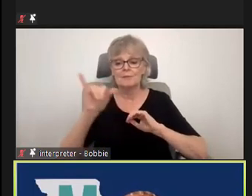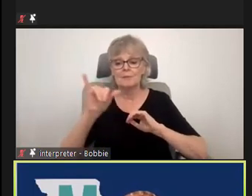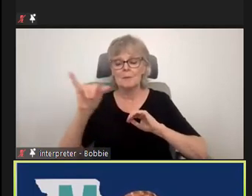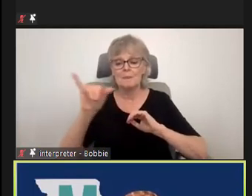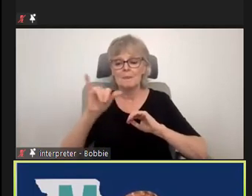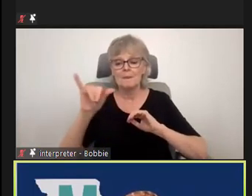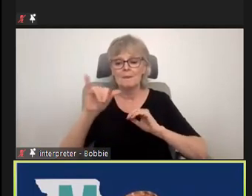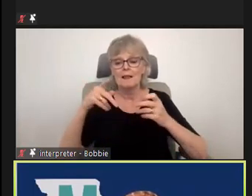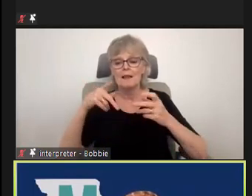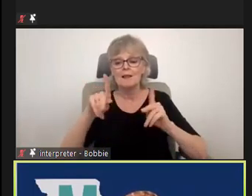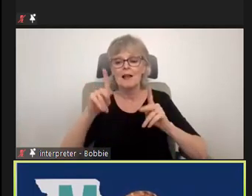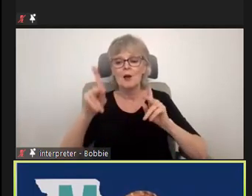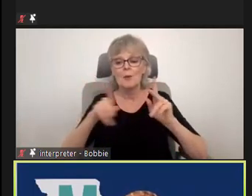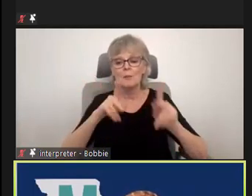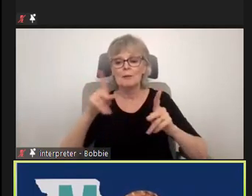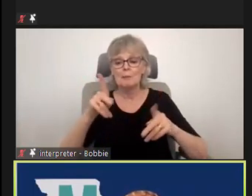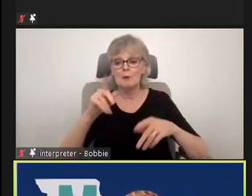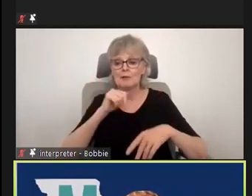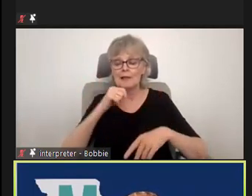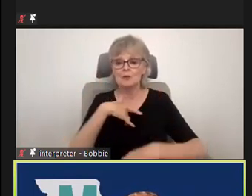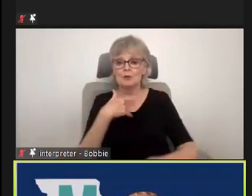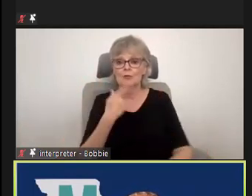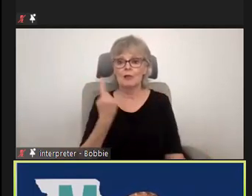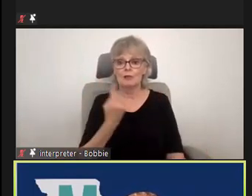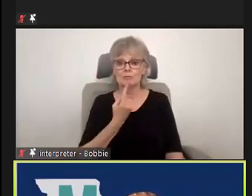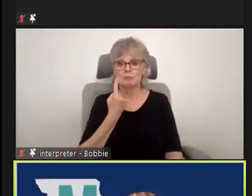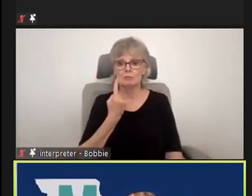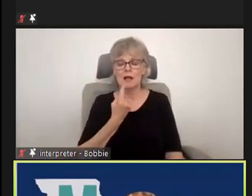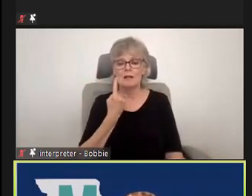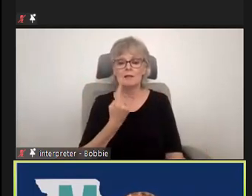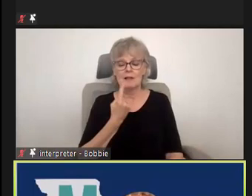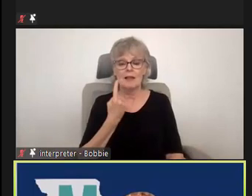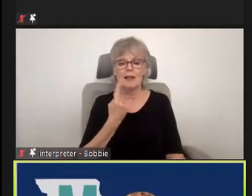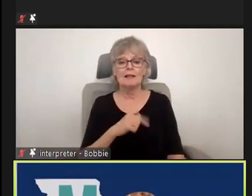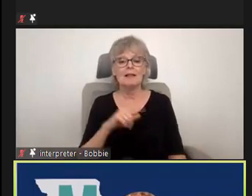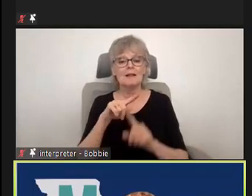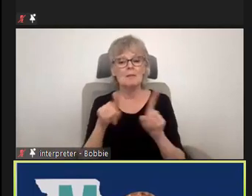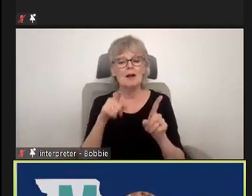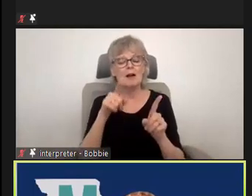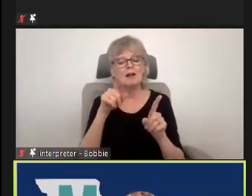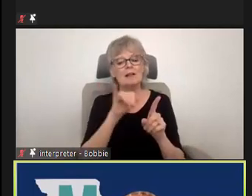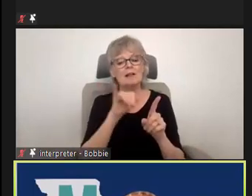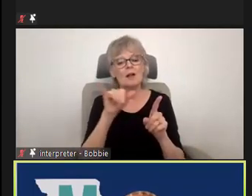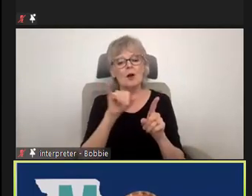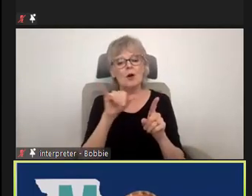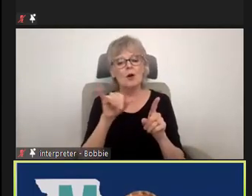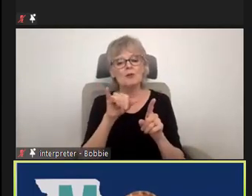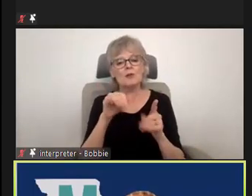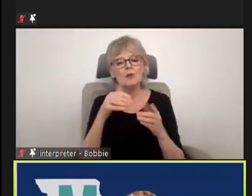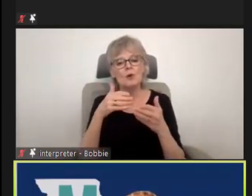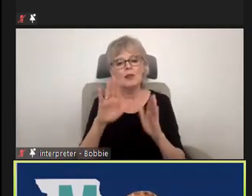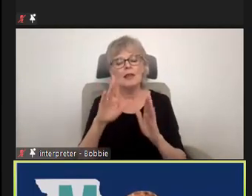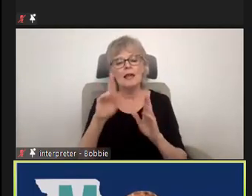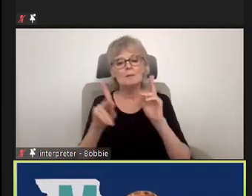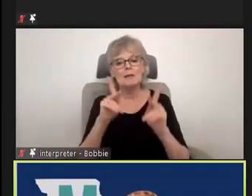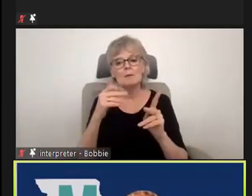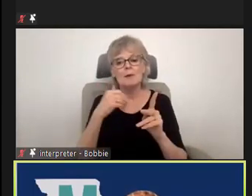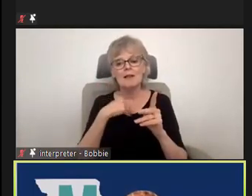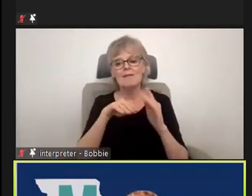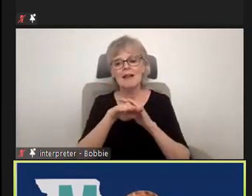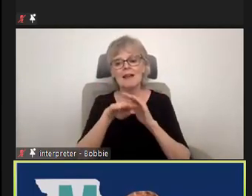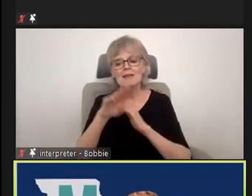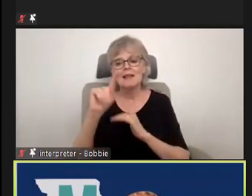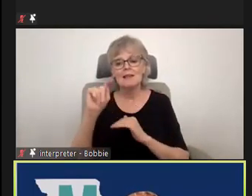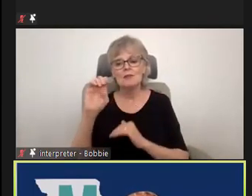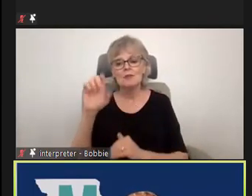allow individuals not to be isolated. But it also allowed individuals to have access to